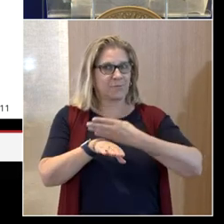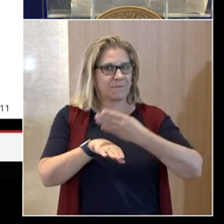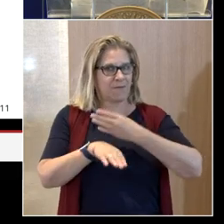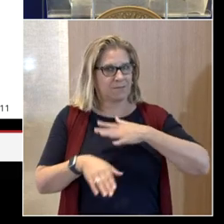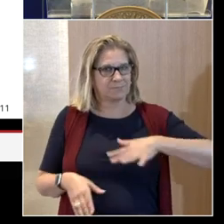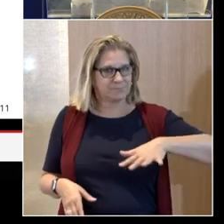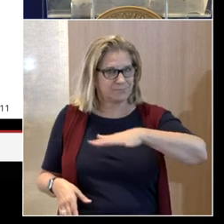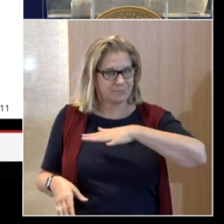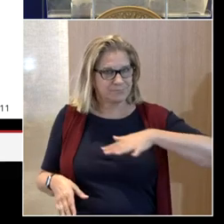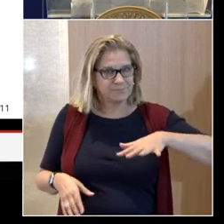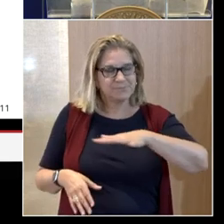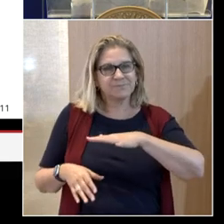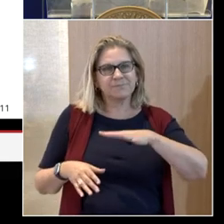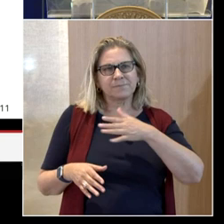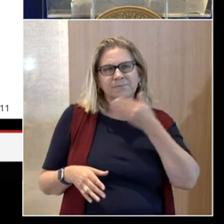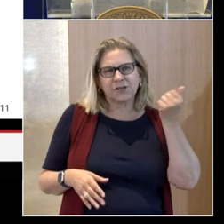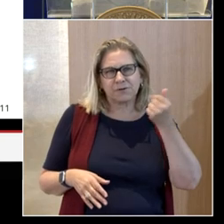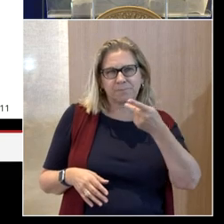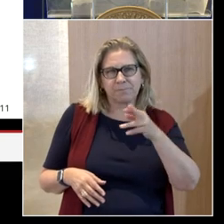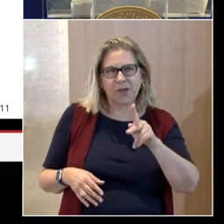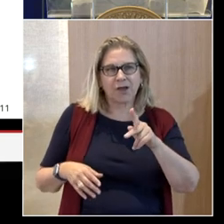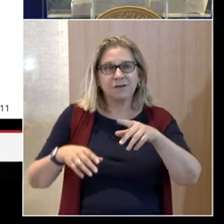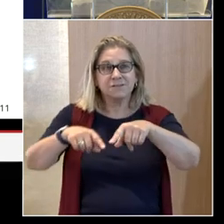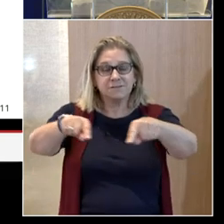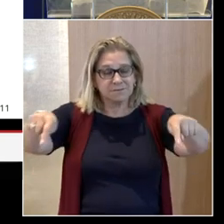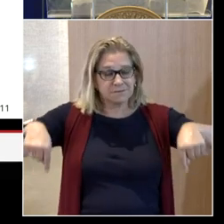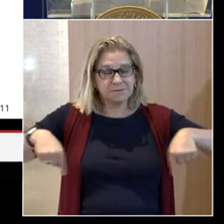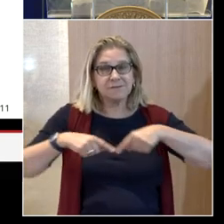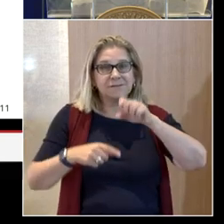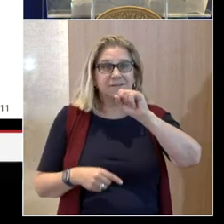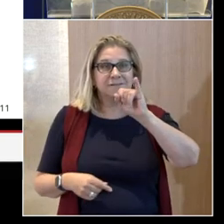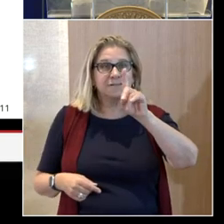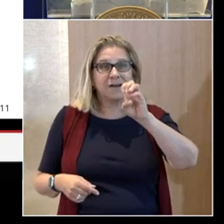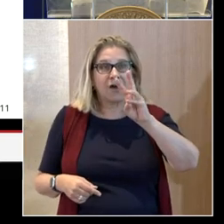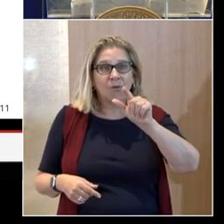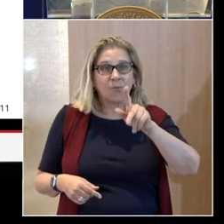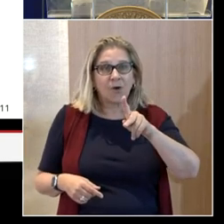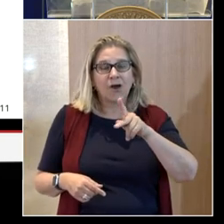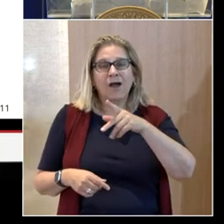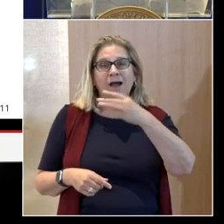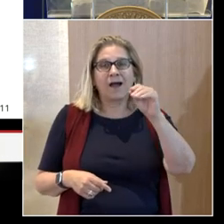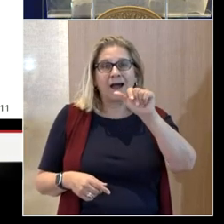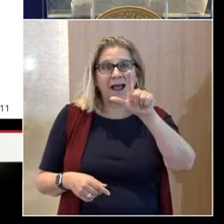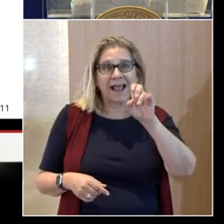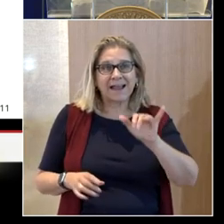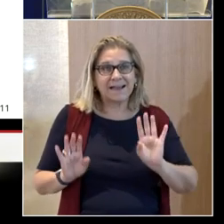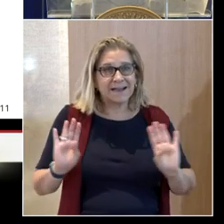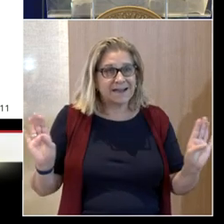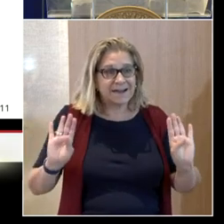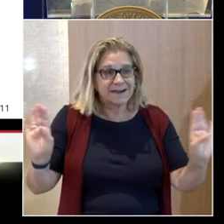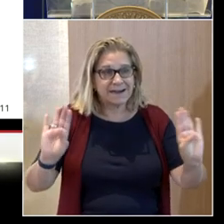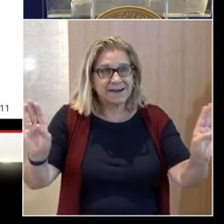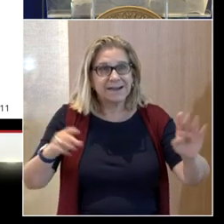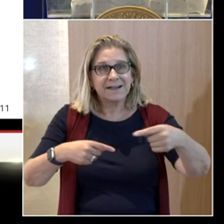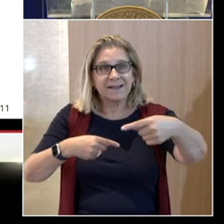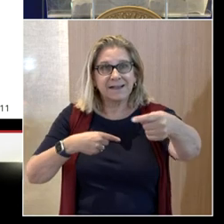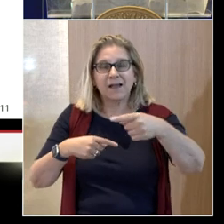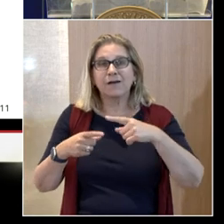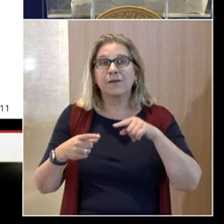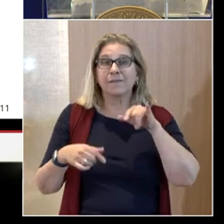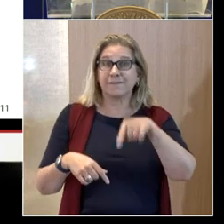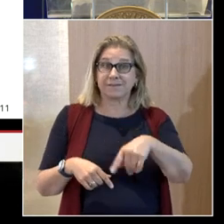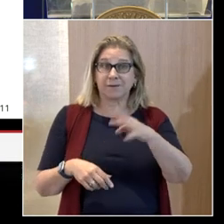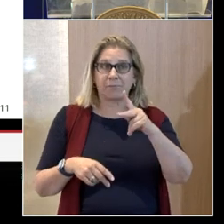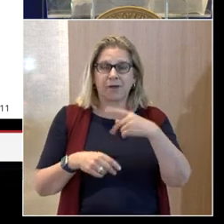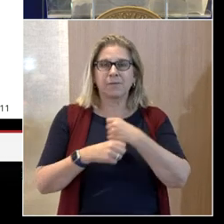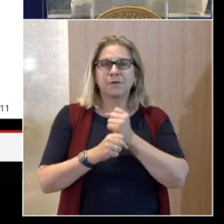sidewalks, public streets, alleys, and parks to support a more diverse and mixed-use set of neighborhoods.